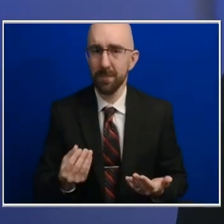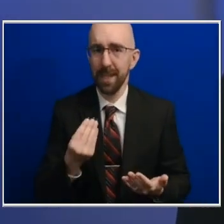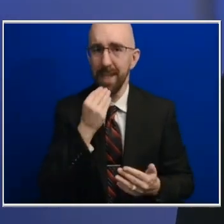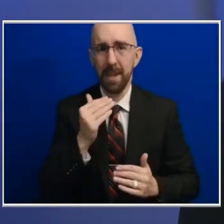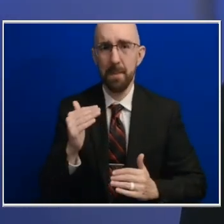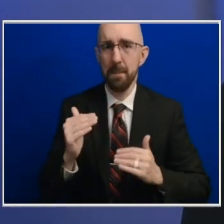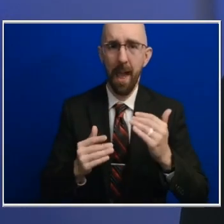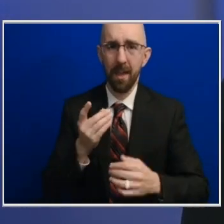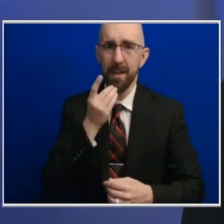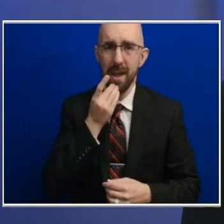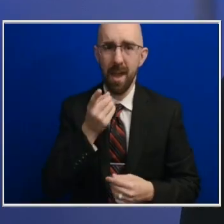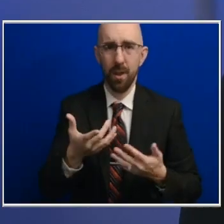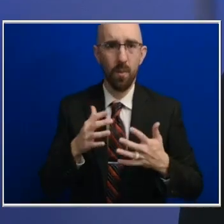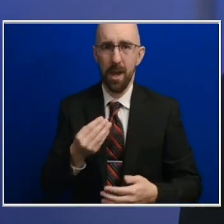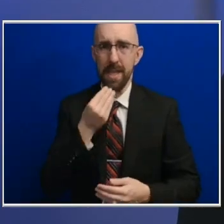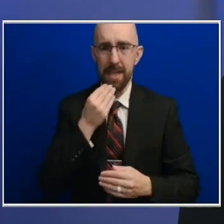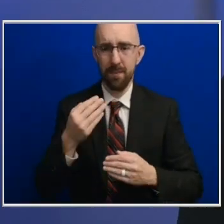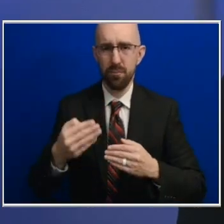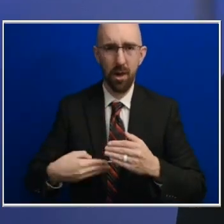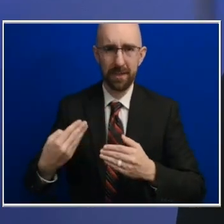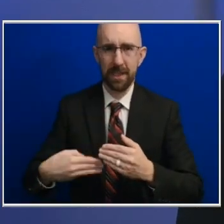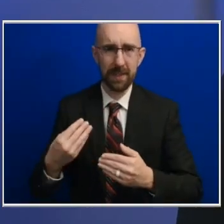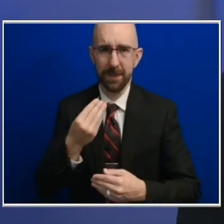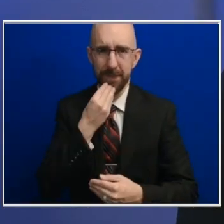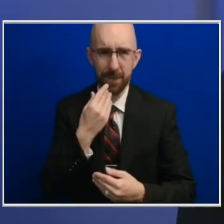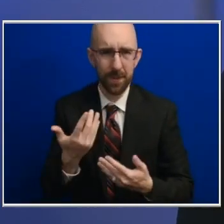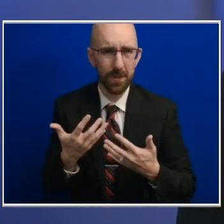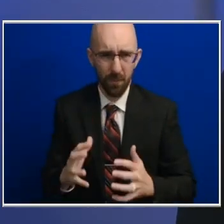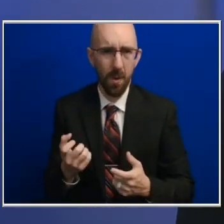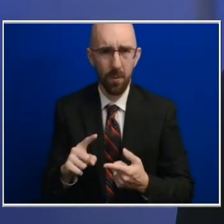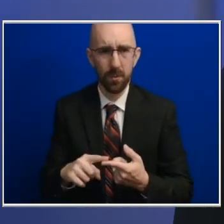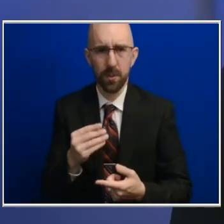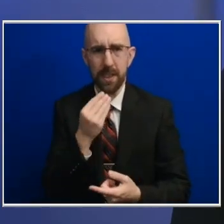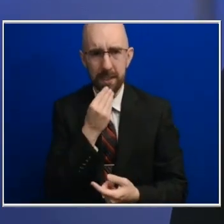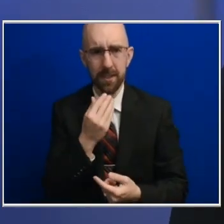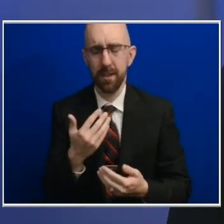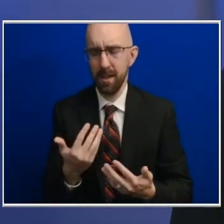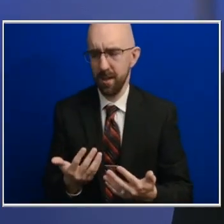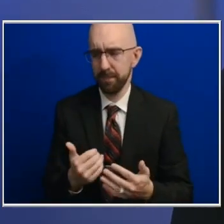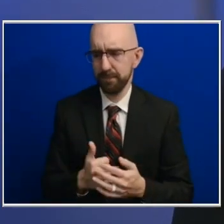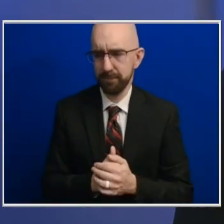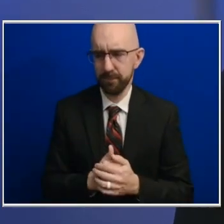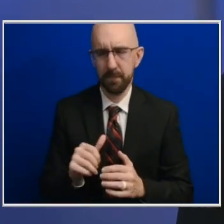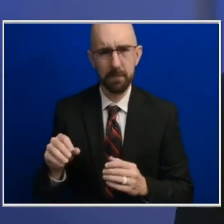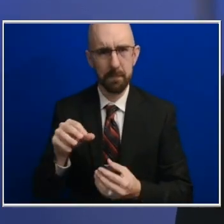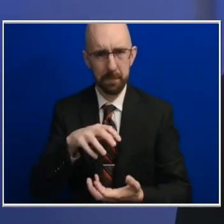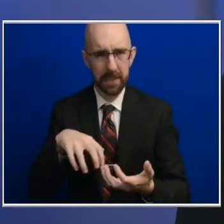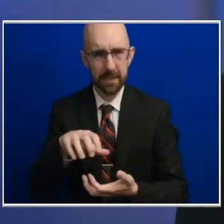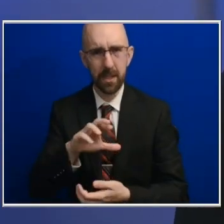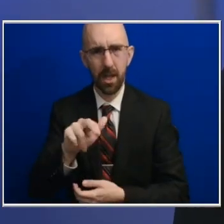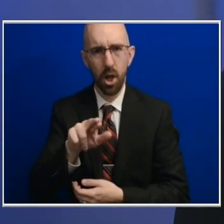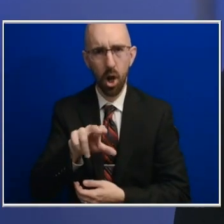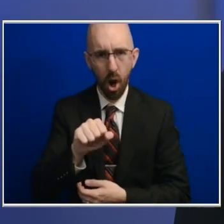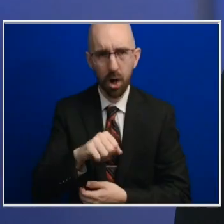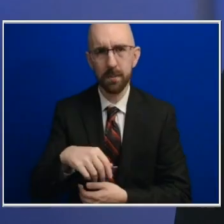to eat heavily processed foods. You want to eat a mix of carbohydrates, protein, and fats. And